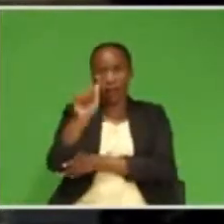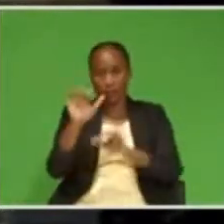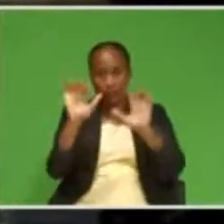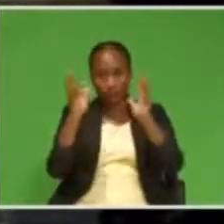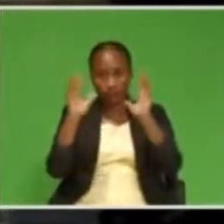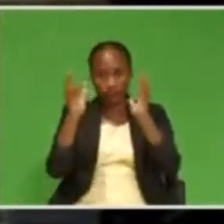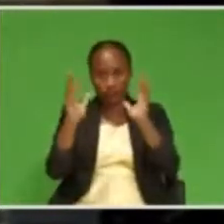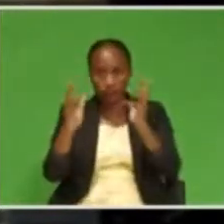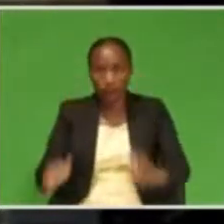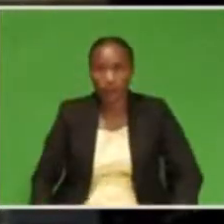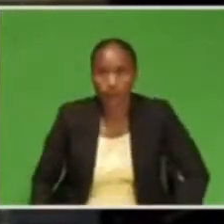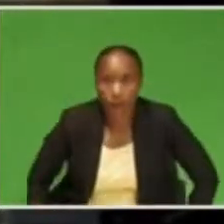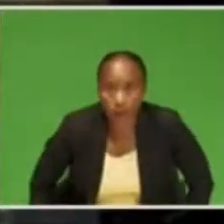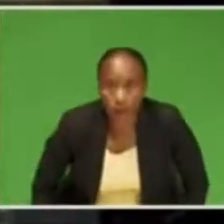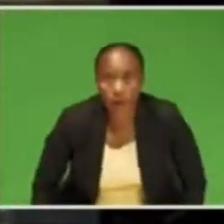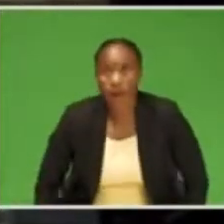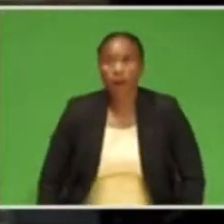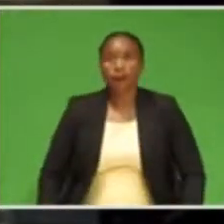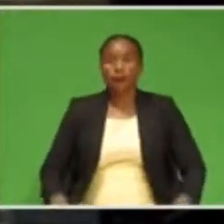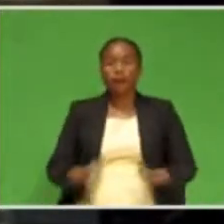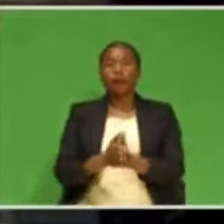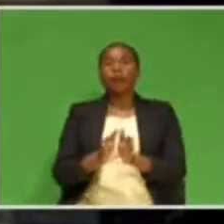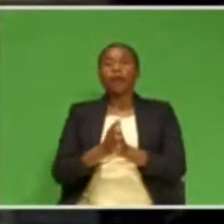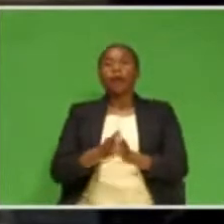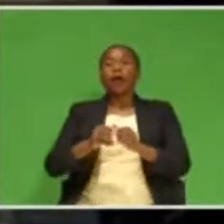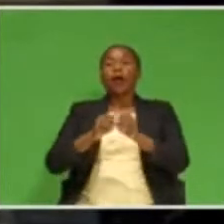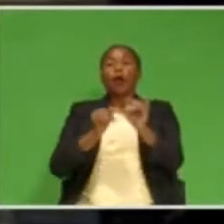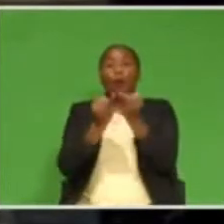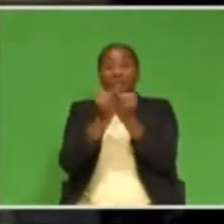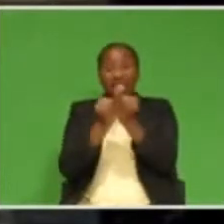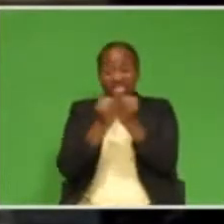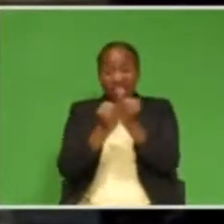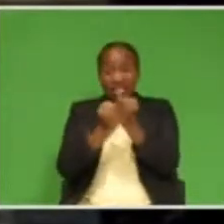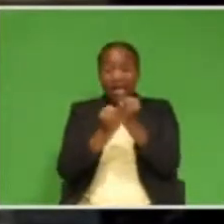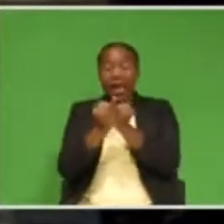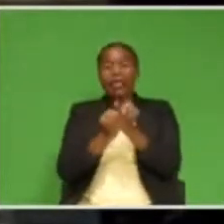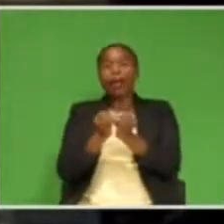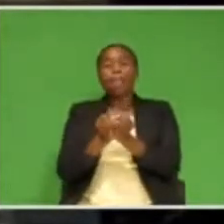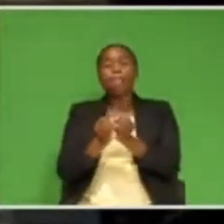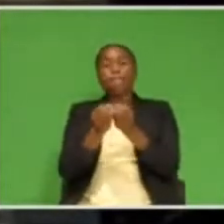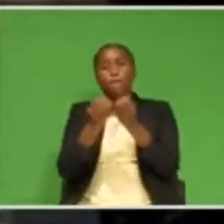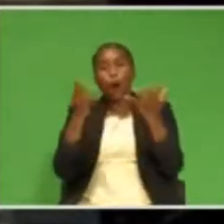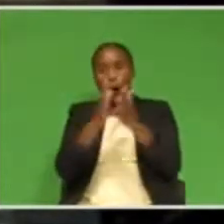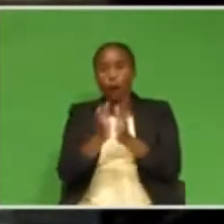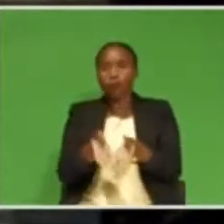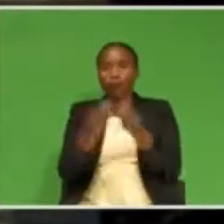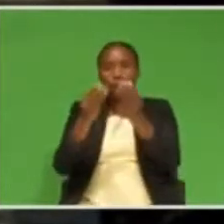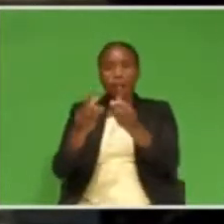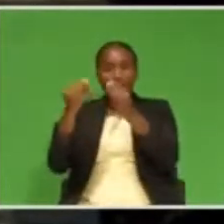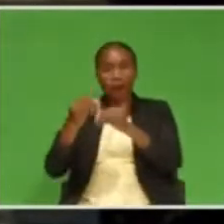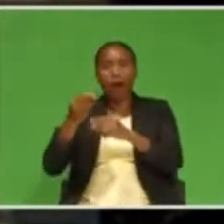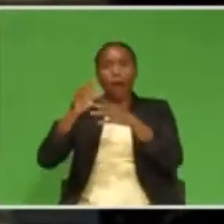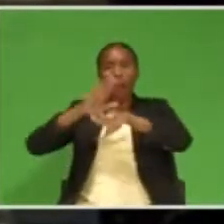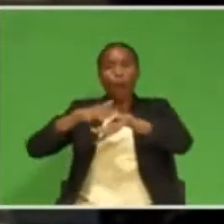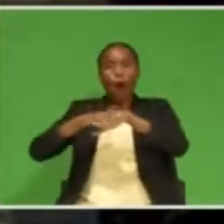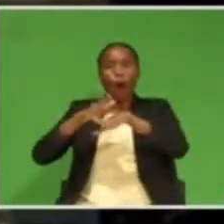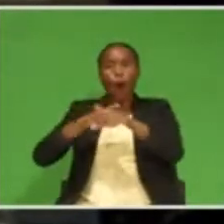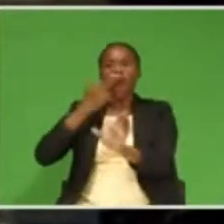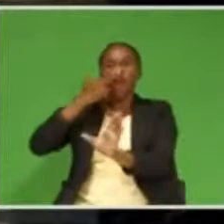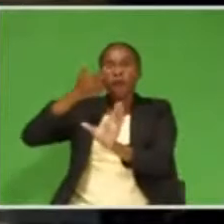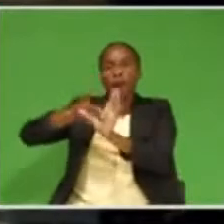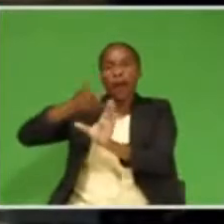Now, competition merger agreements have provided for more fuel to be